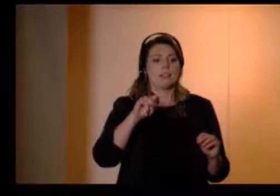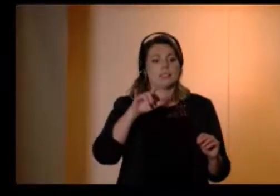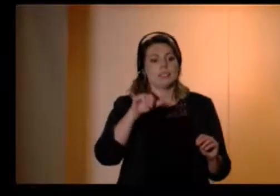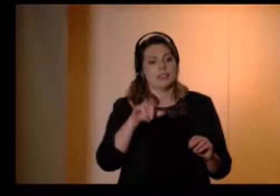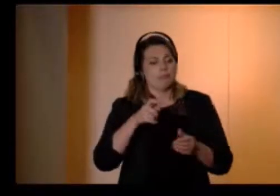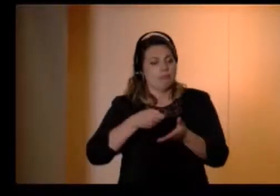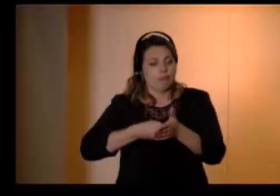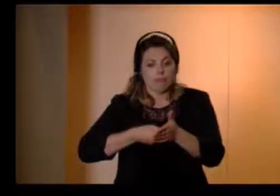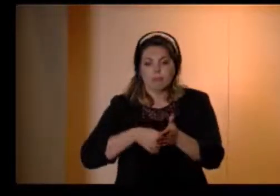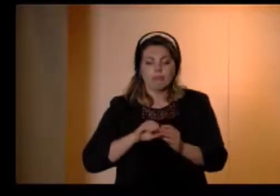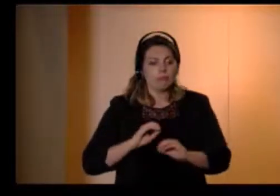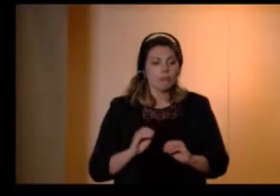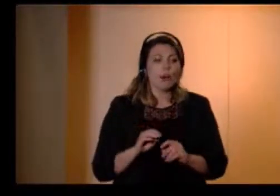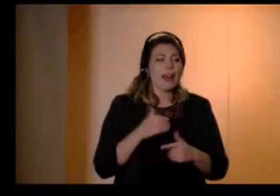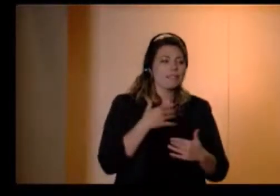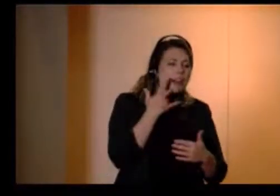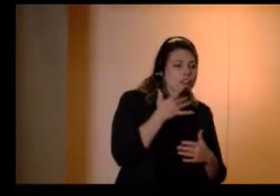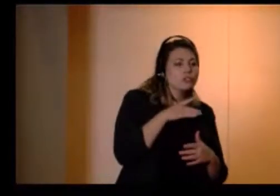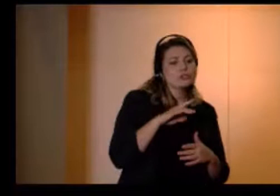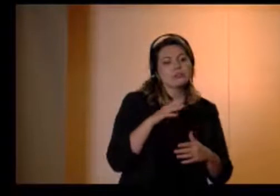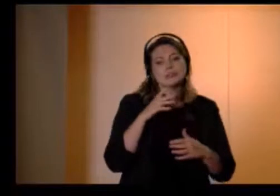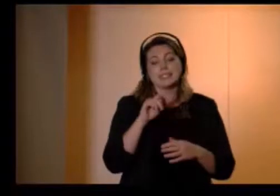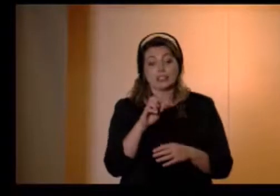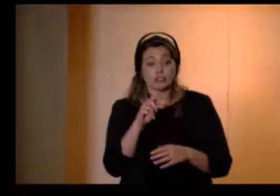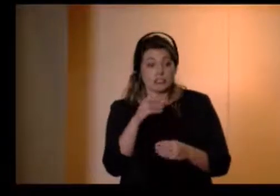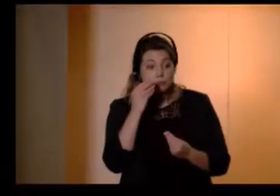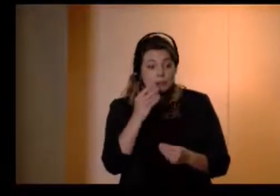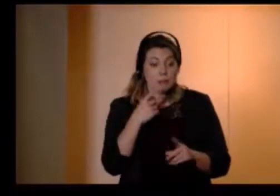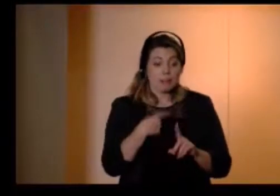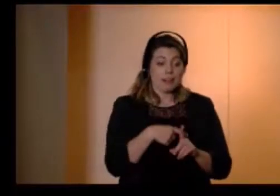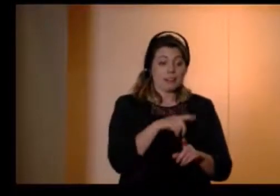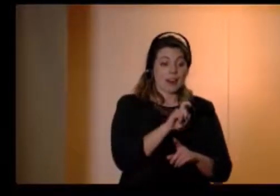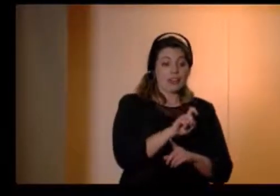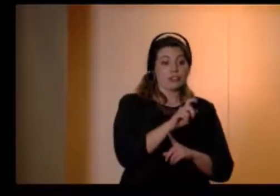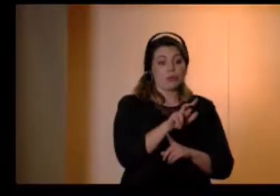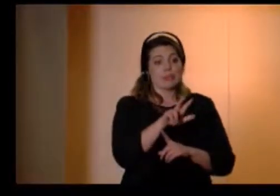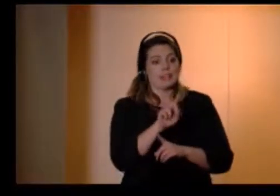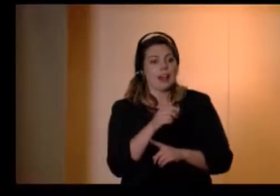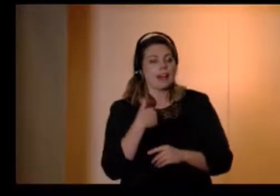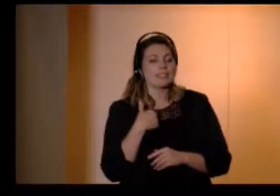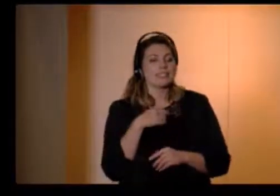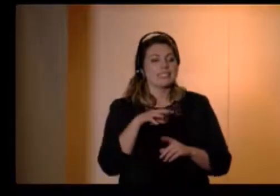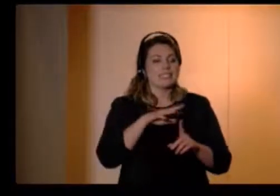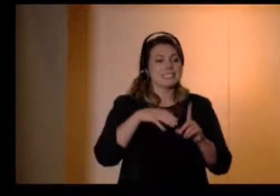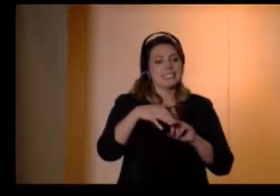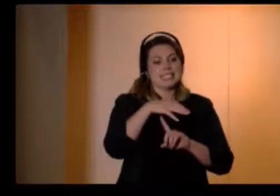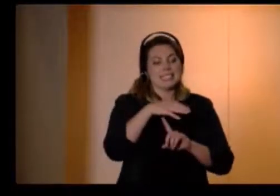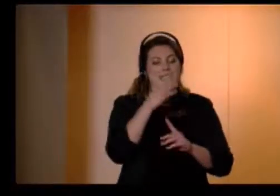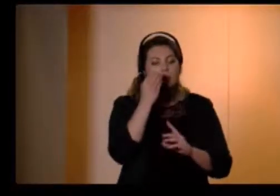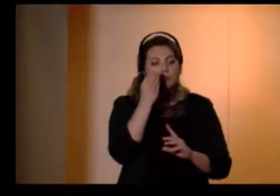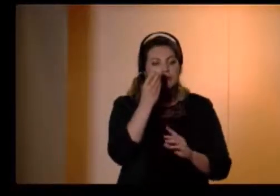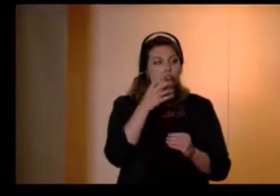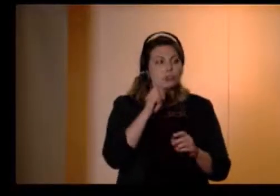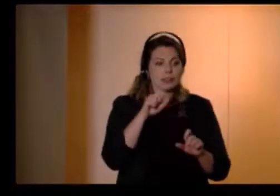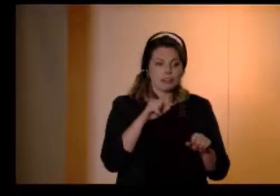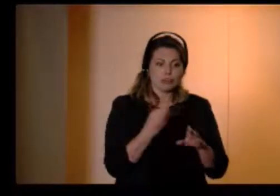texture information, and the X3D also contains scene info, so it can be used in animations as